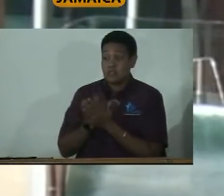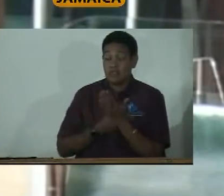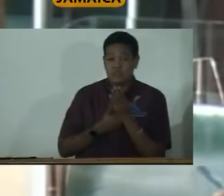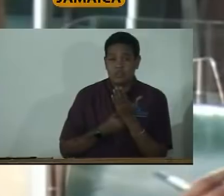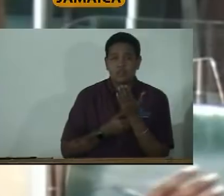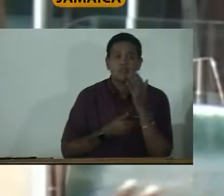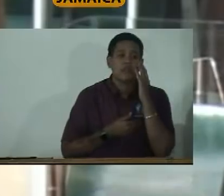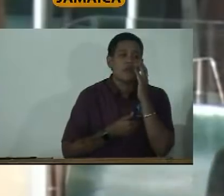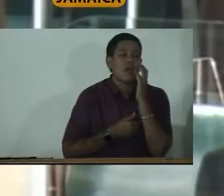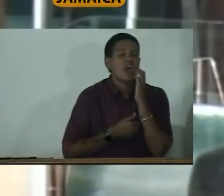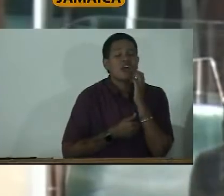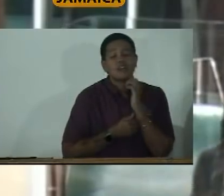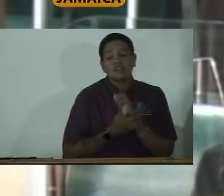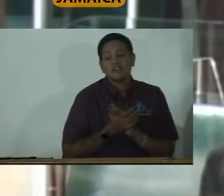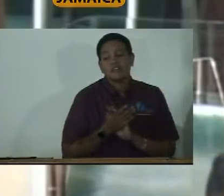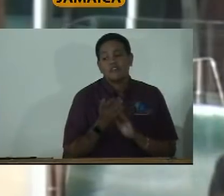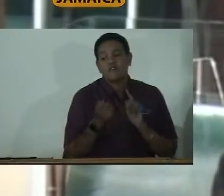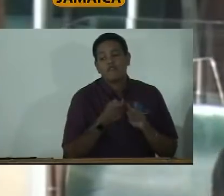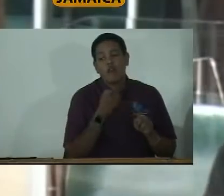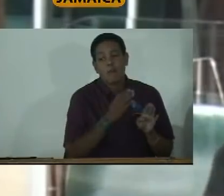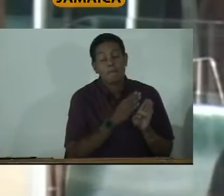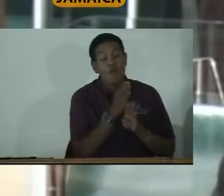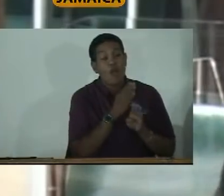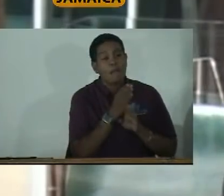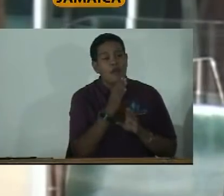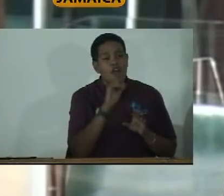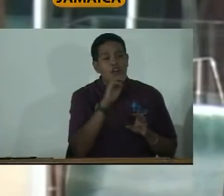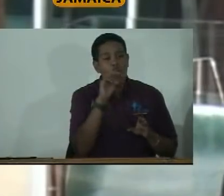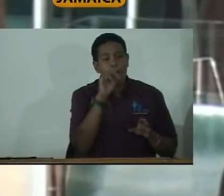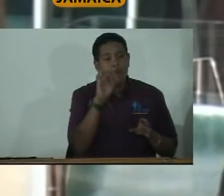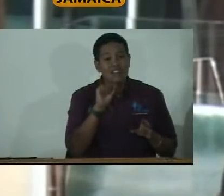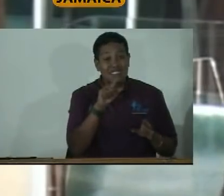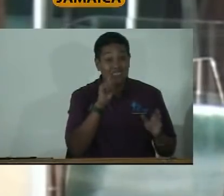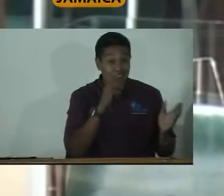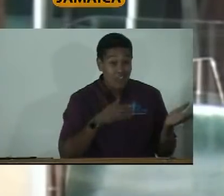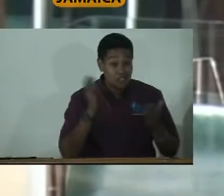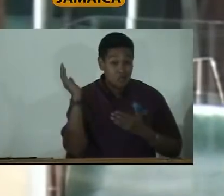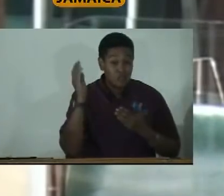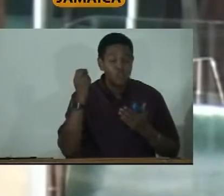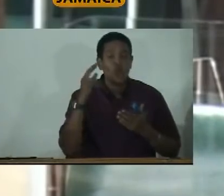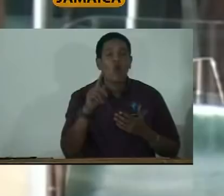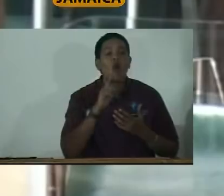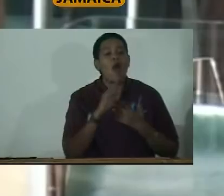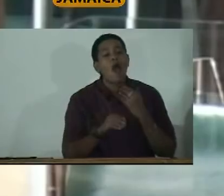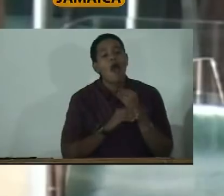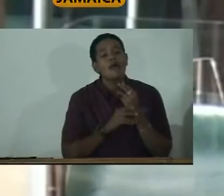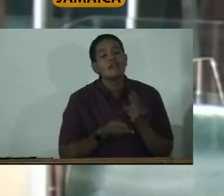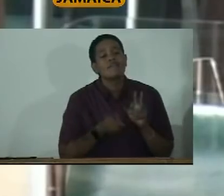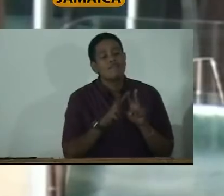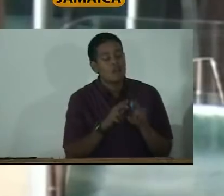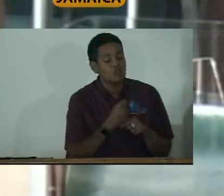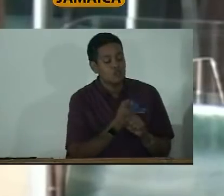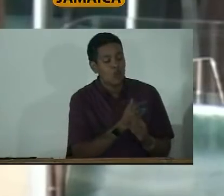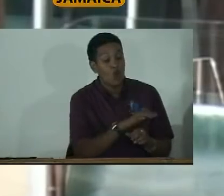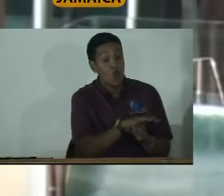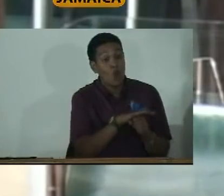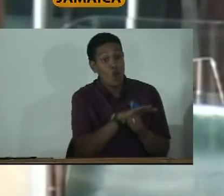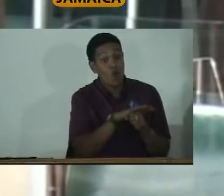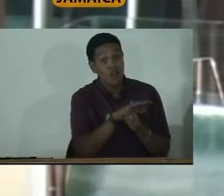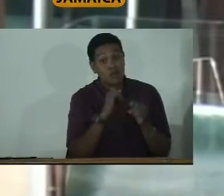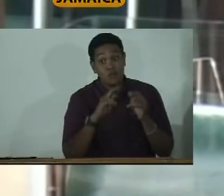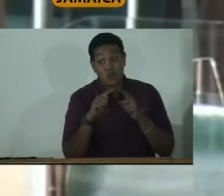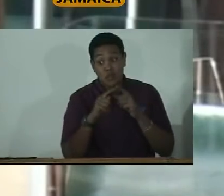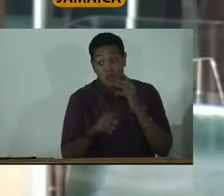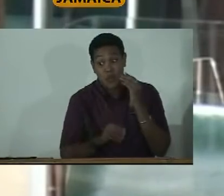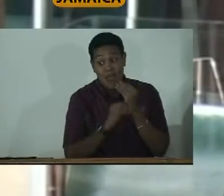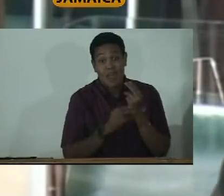from primary commodity, the exportation, or adding value to products locally, which when you add value